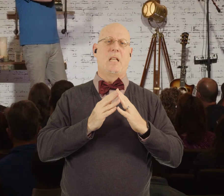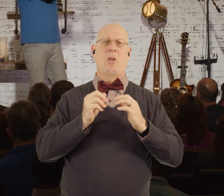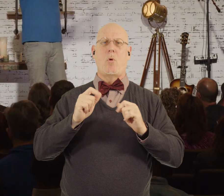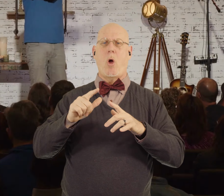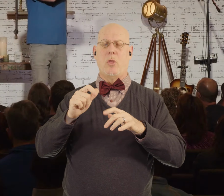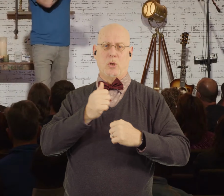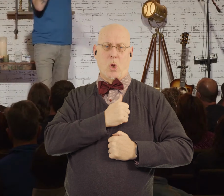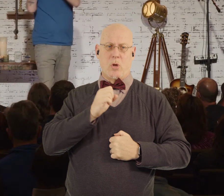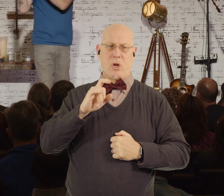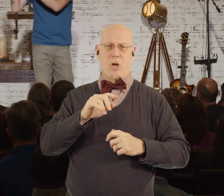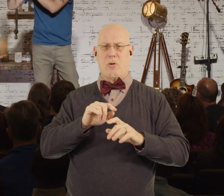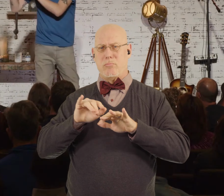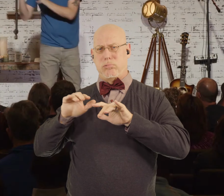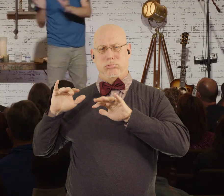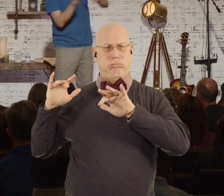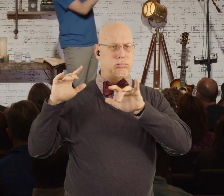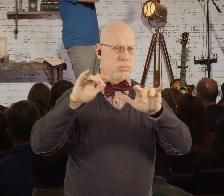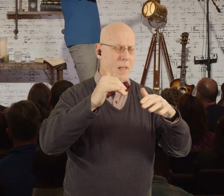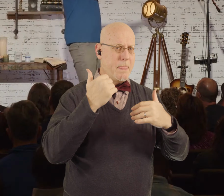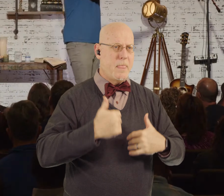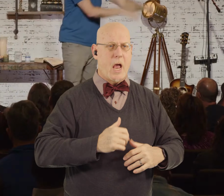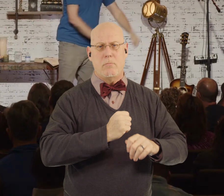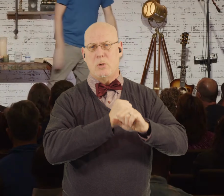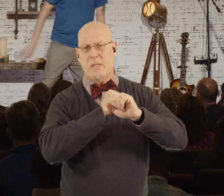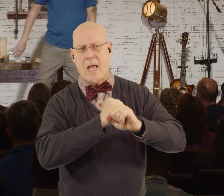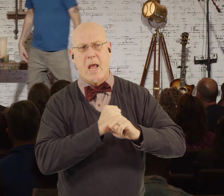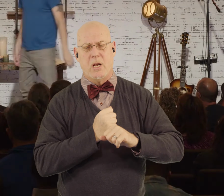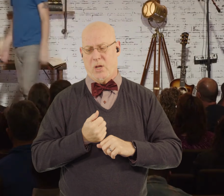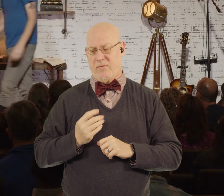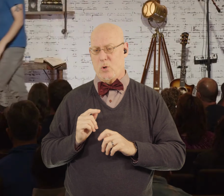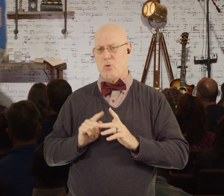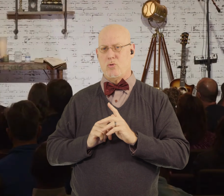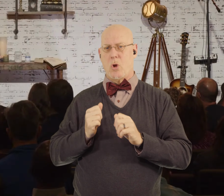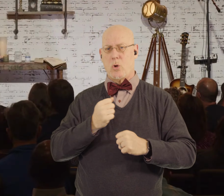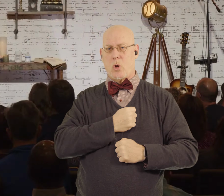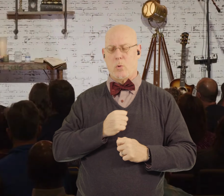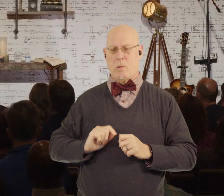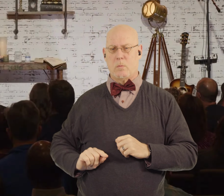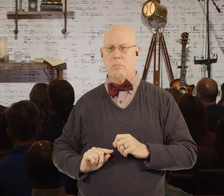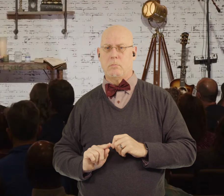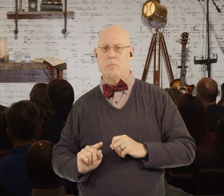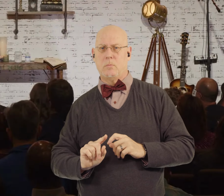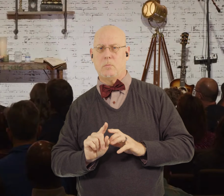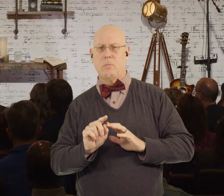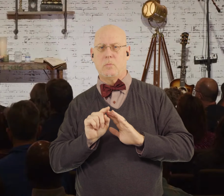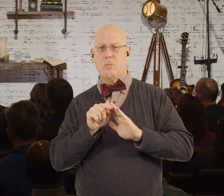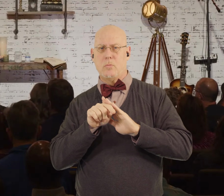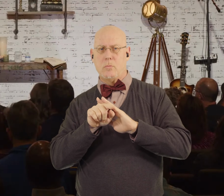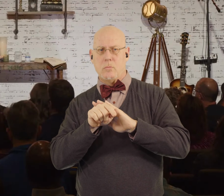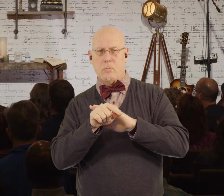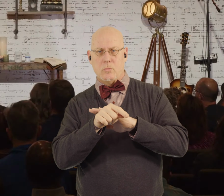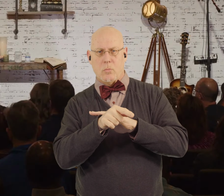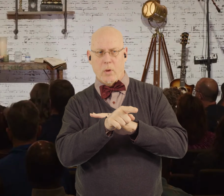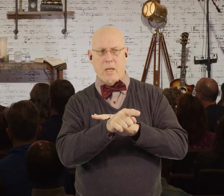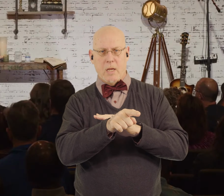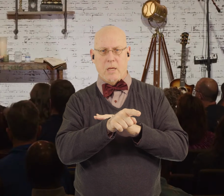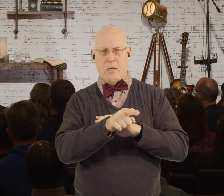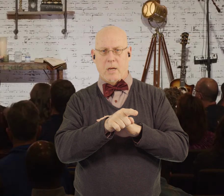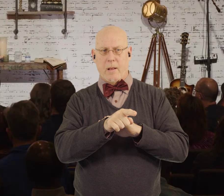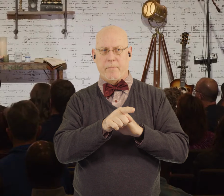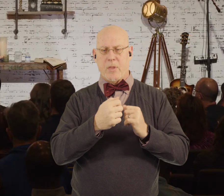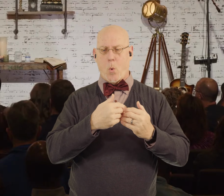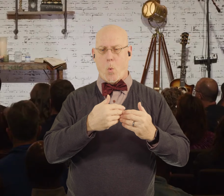military prowess against the city. And so all the soldiers of Sardis raced to that side. And meanwhile, just a few soldiers made their way up that snake path and entered